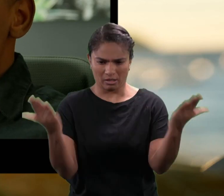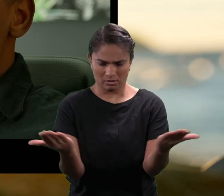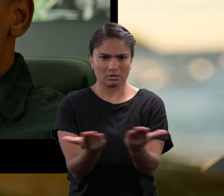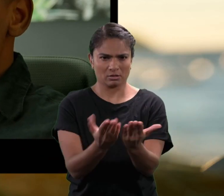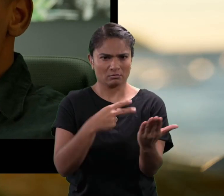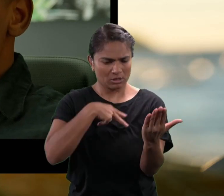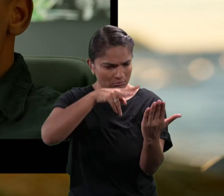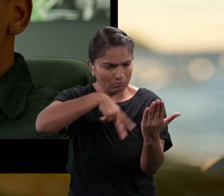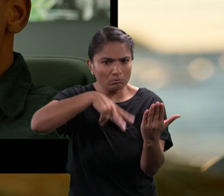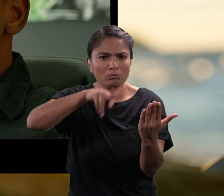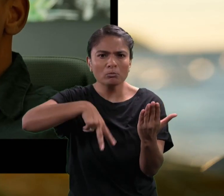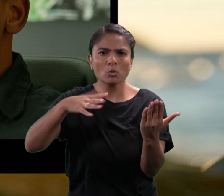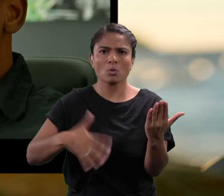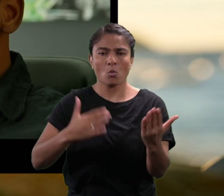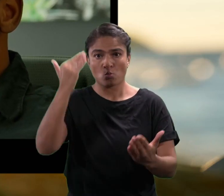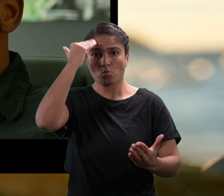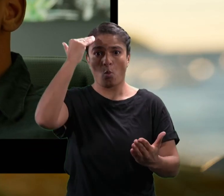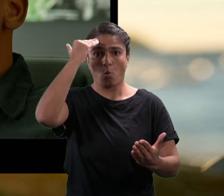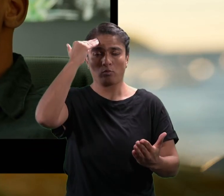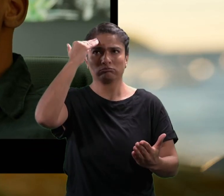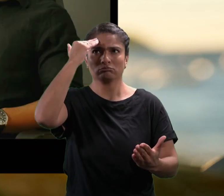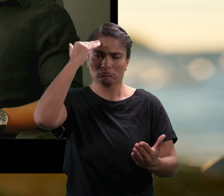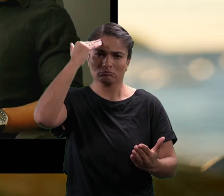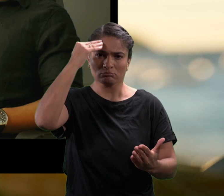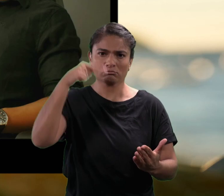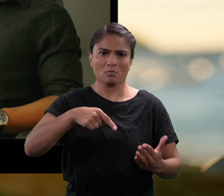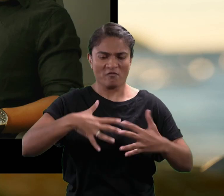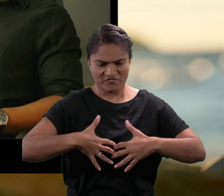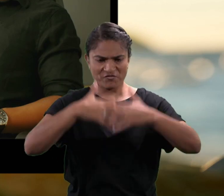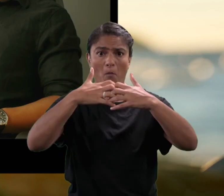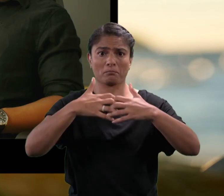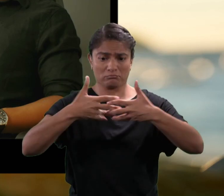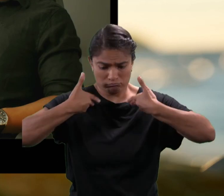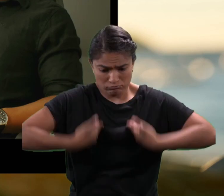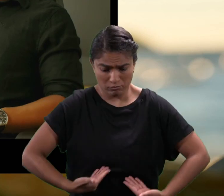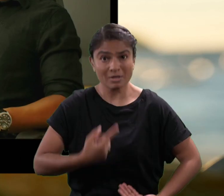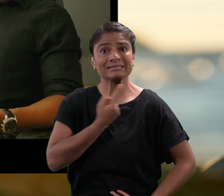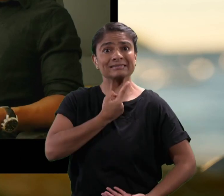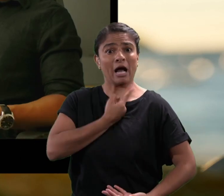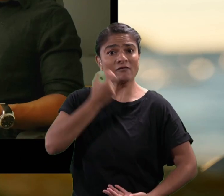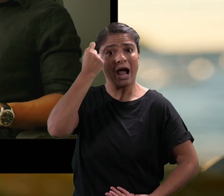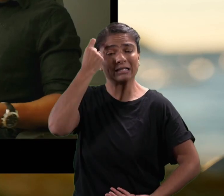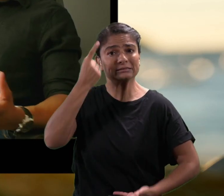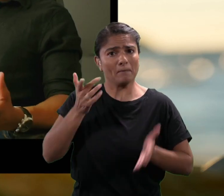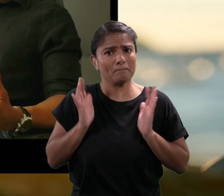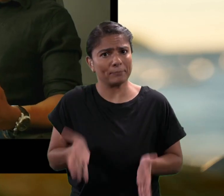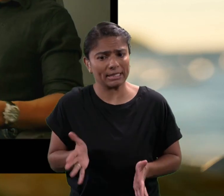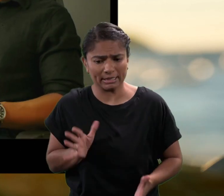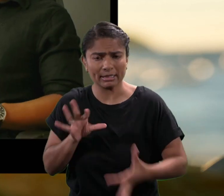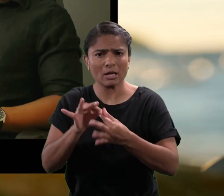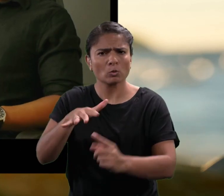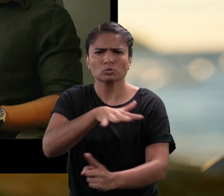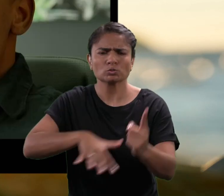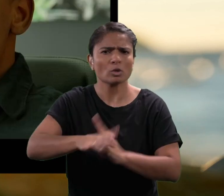the study that I was, forming part of was not just to understand myself in relation